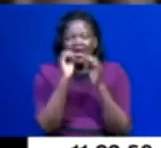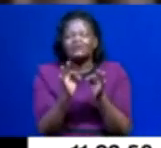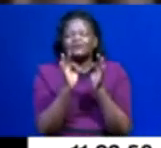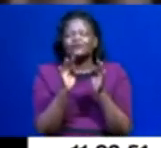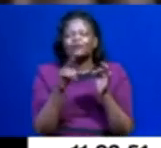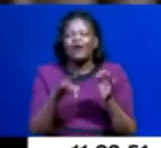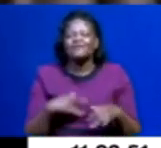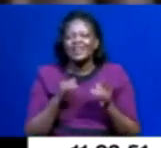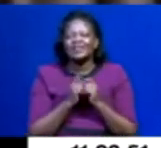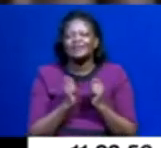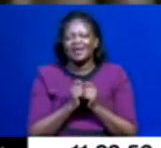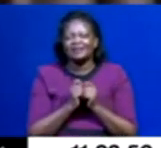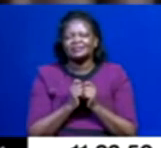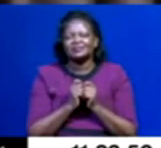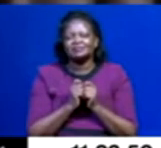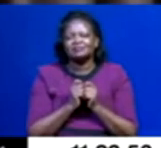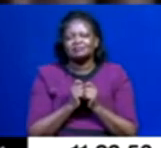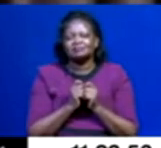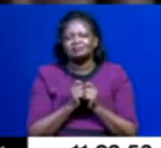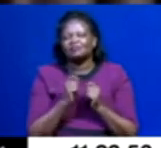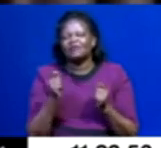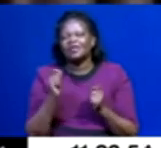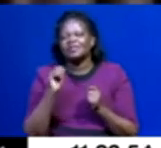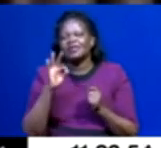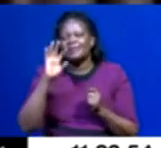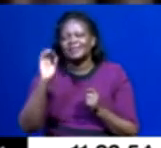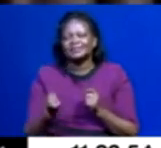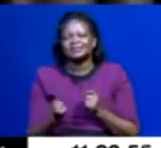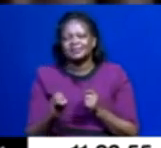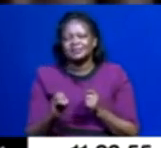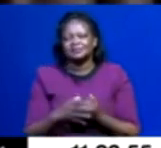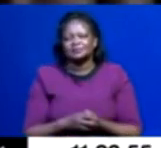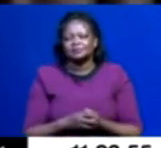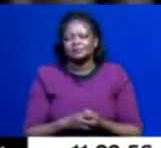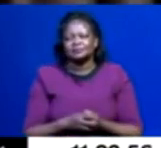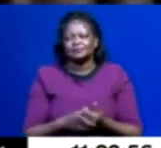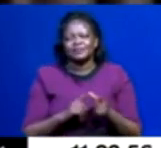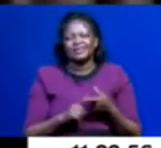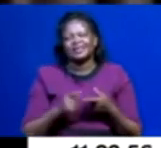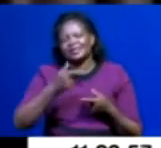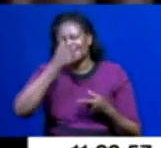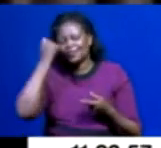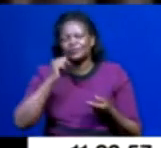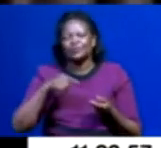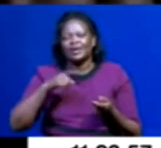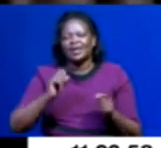we feel the pain of the 3%, then it's because we are